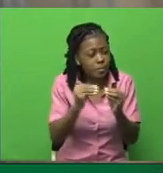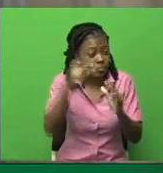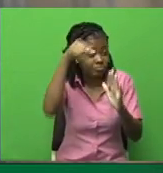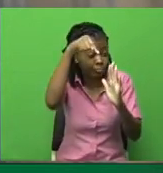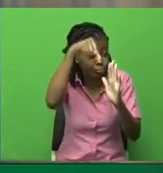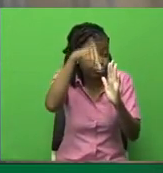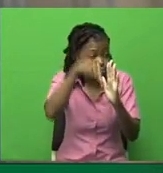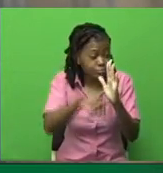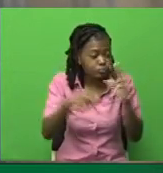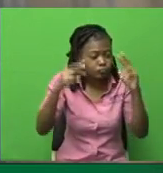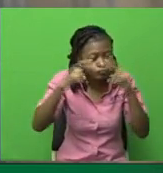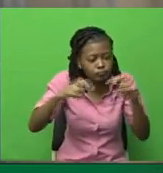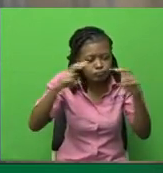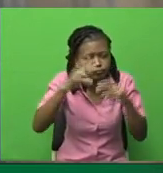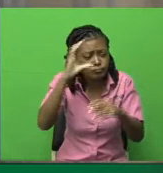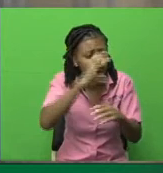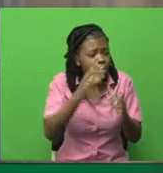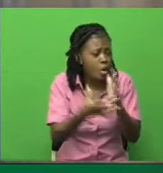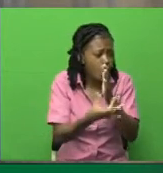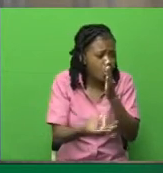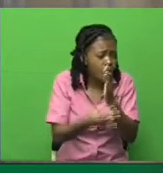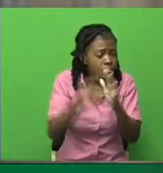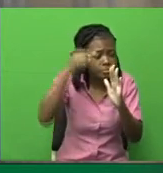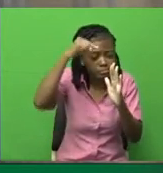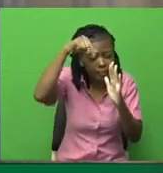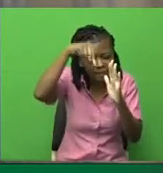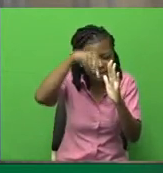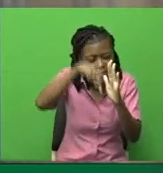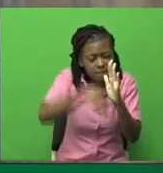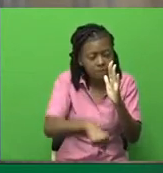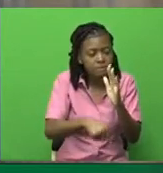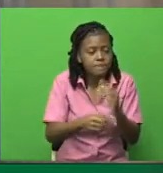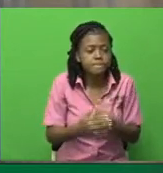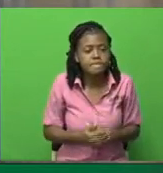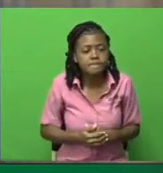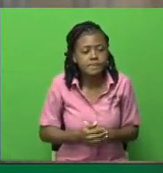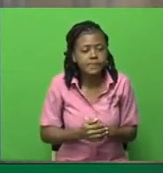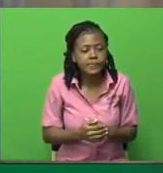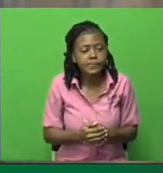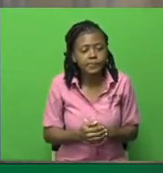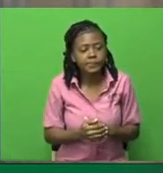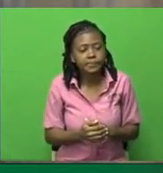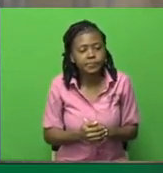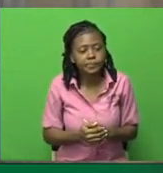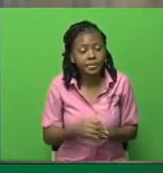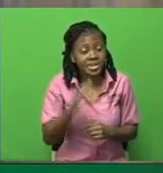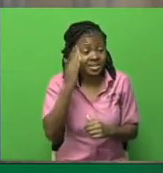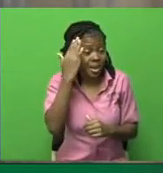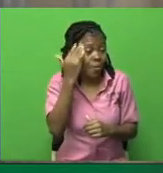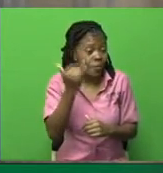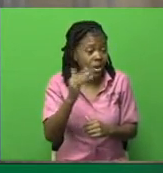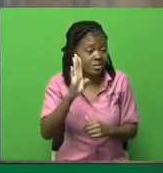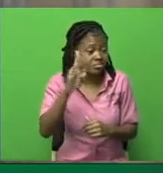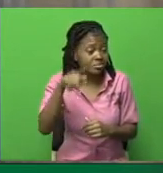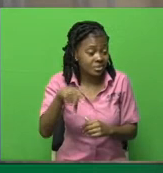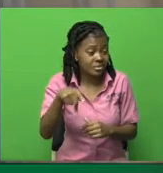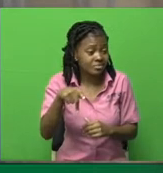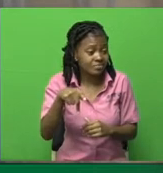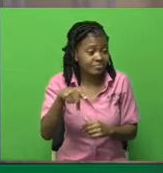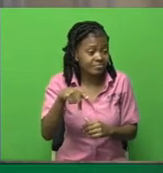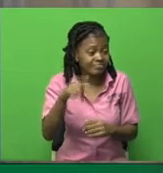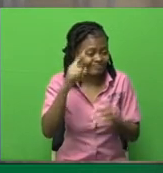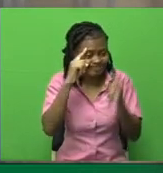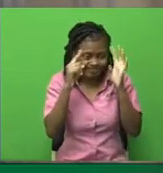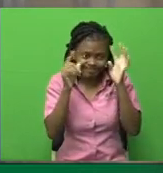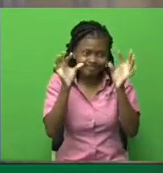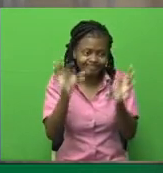The Accelerated allowances for expiration drilling cause BP to drill two exploration wells